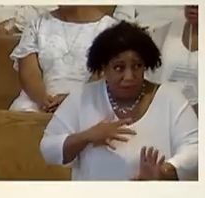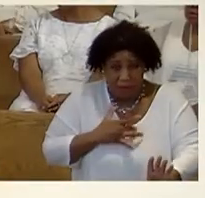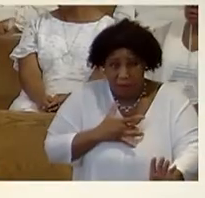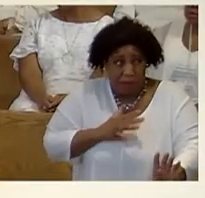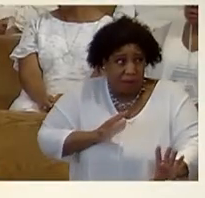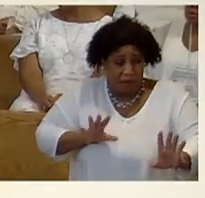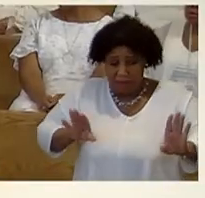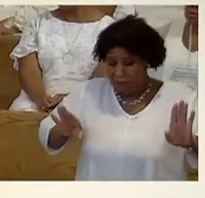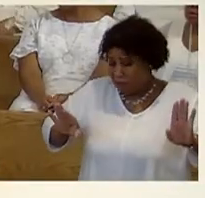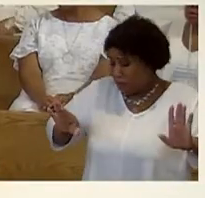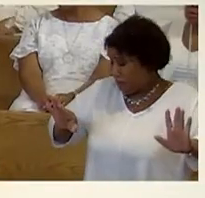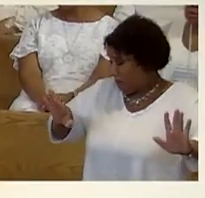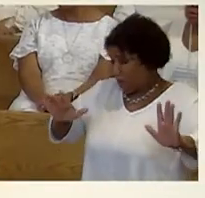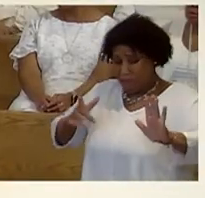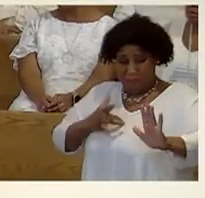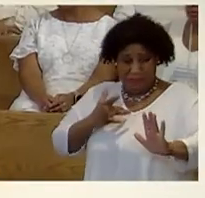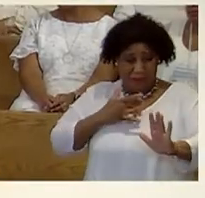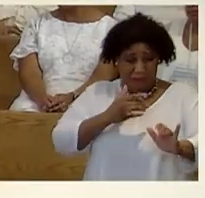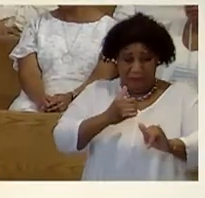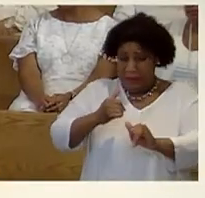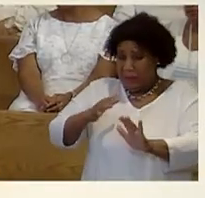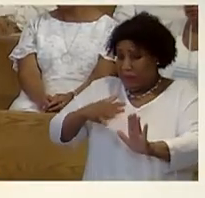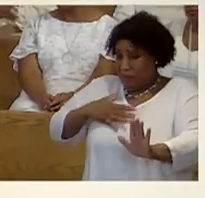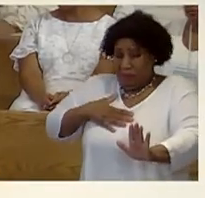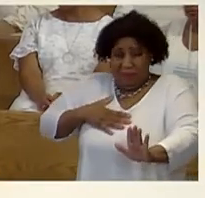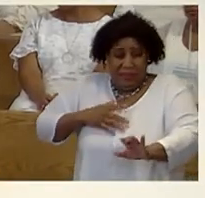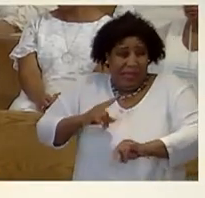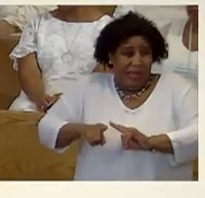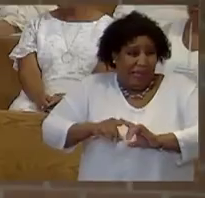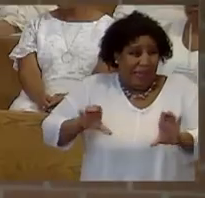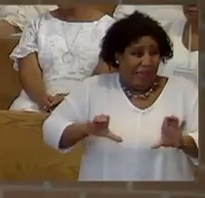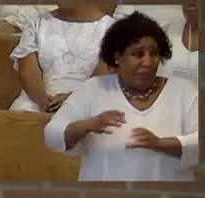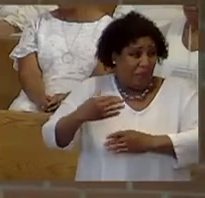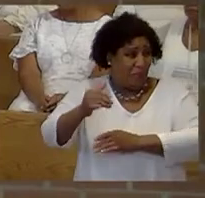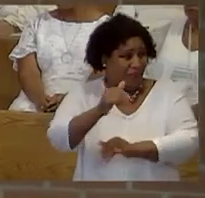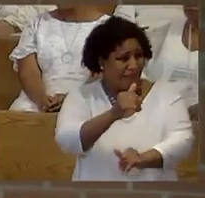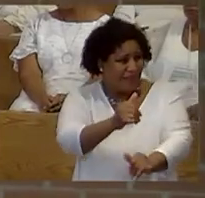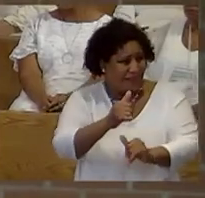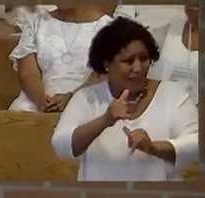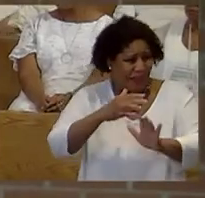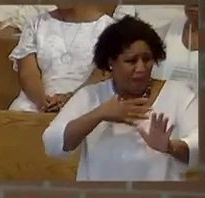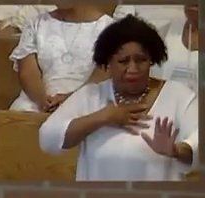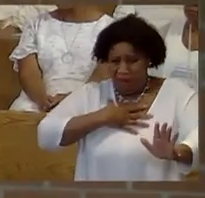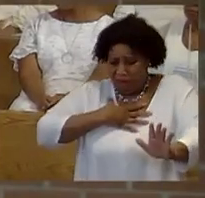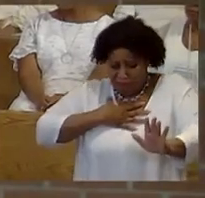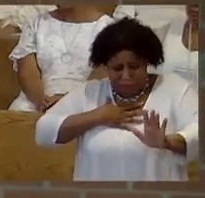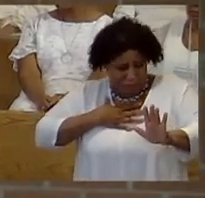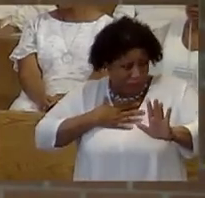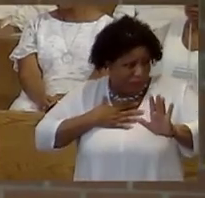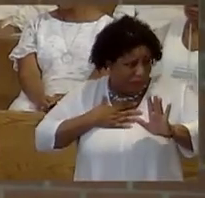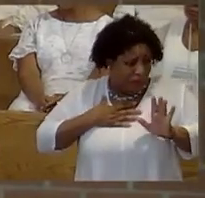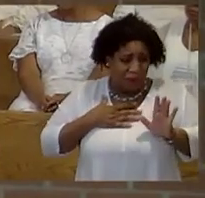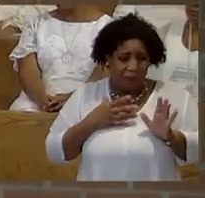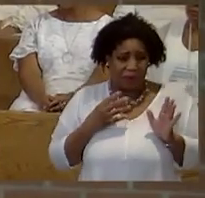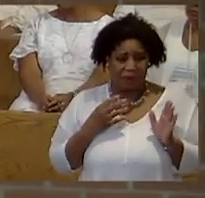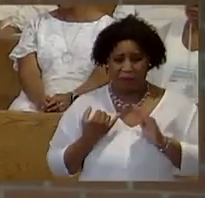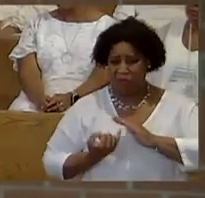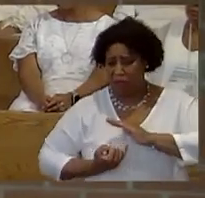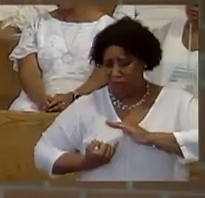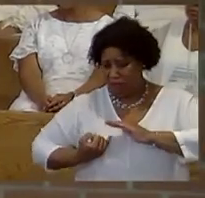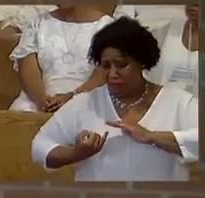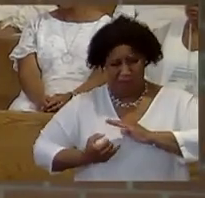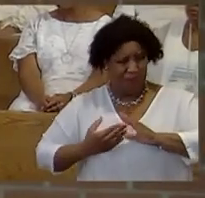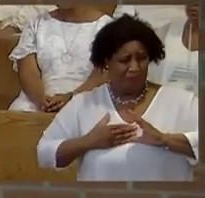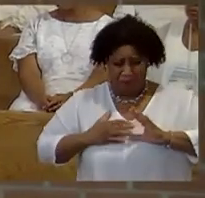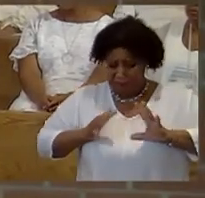heart. I don't feel like I used to. I can't do what I used to. And you find yourself in a situation